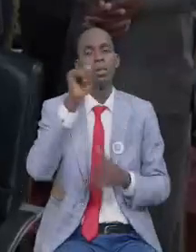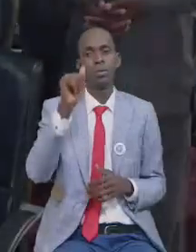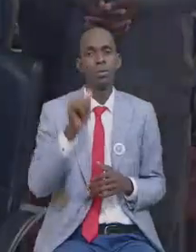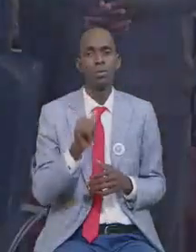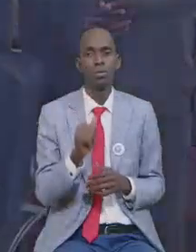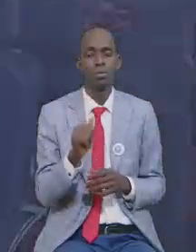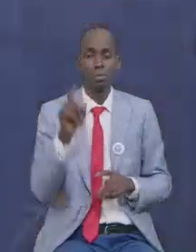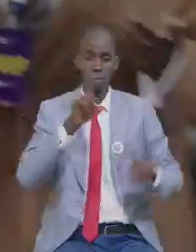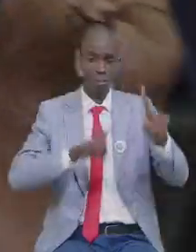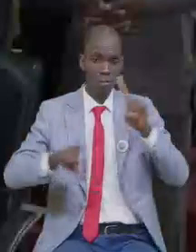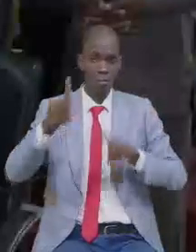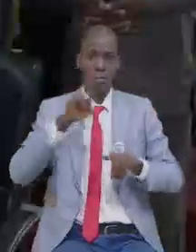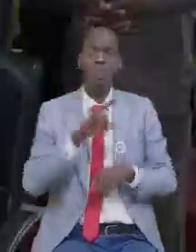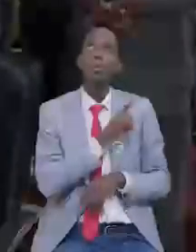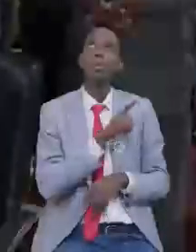Say that again.